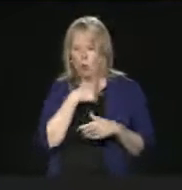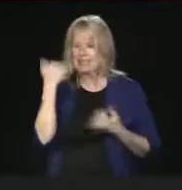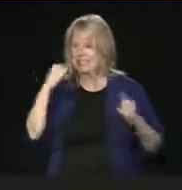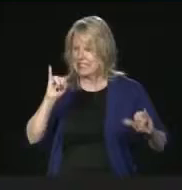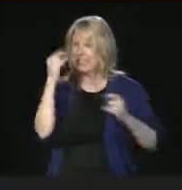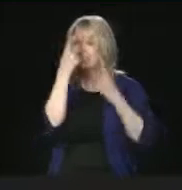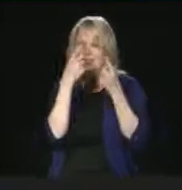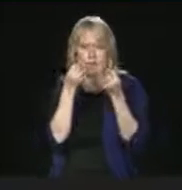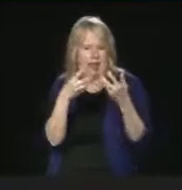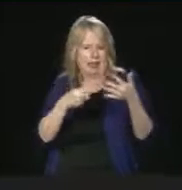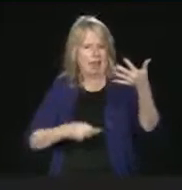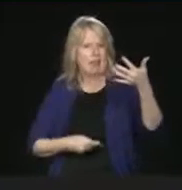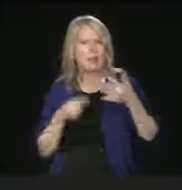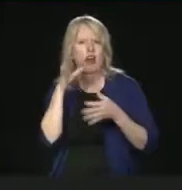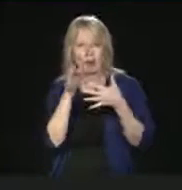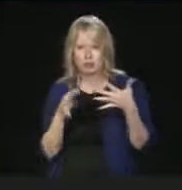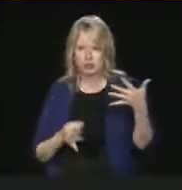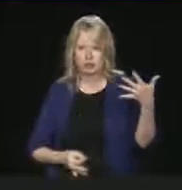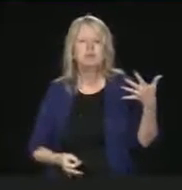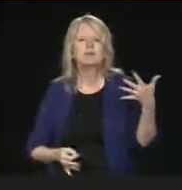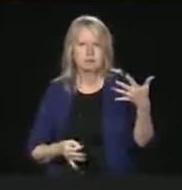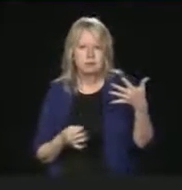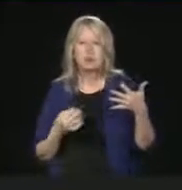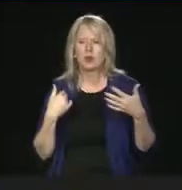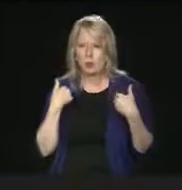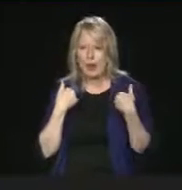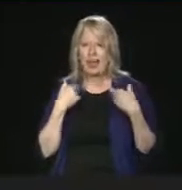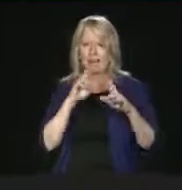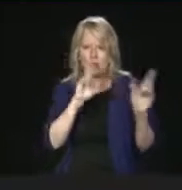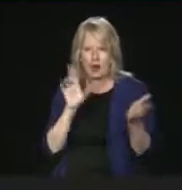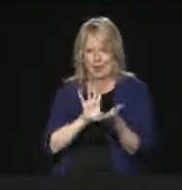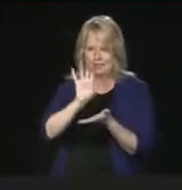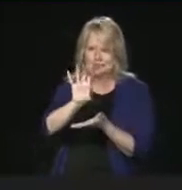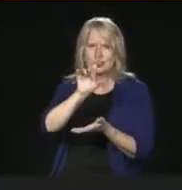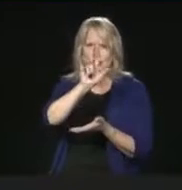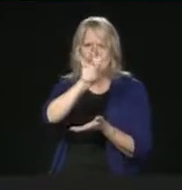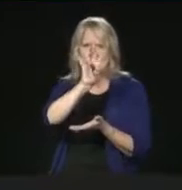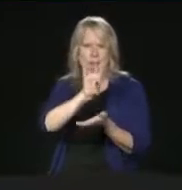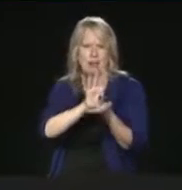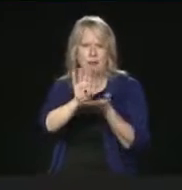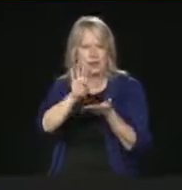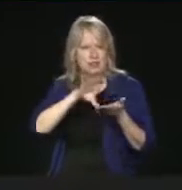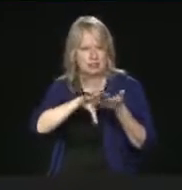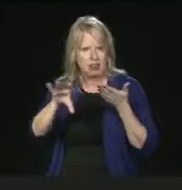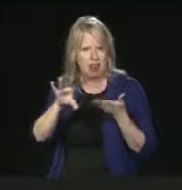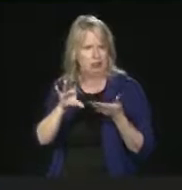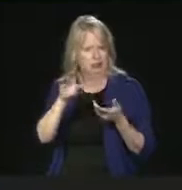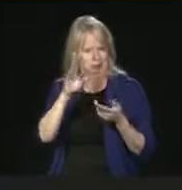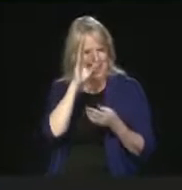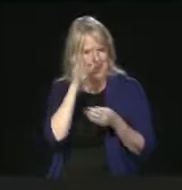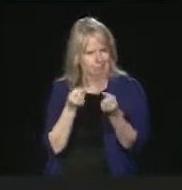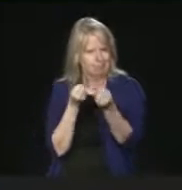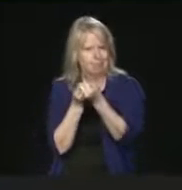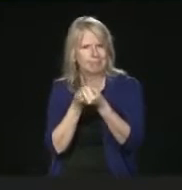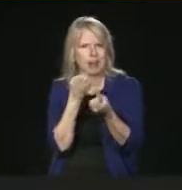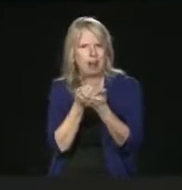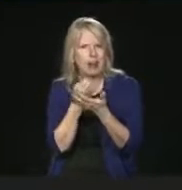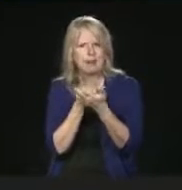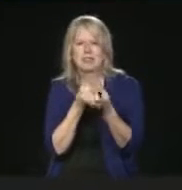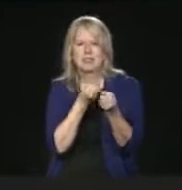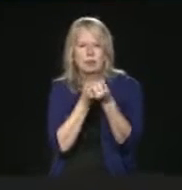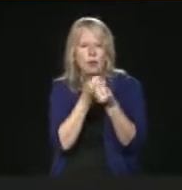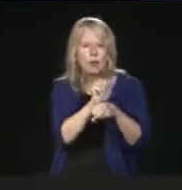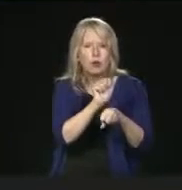put forward a significant package of $27 billion directly into the economy to support workers, to support